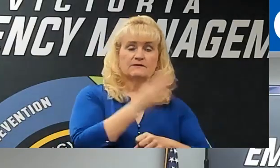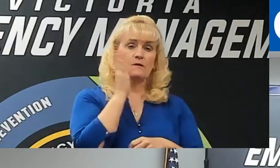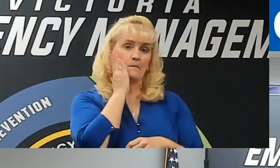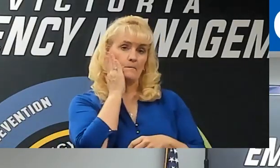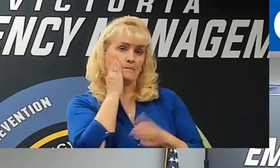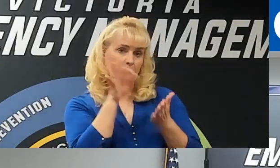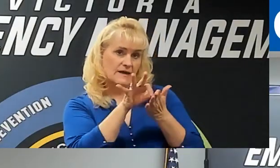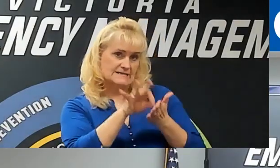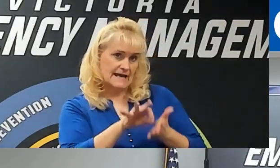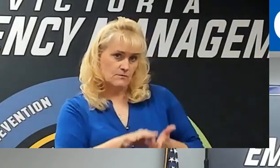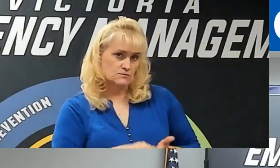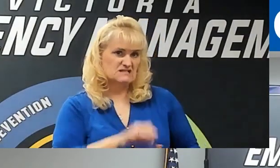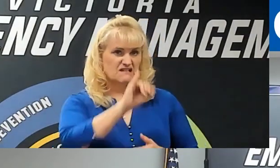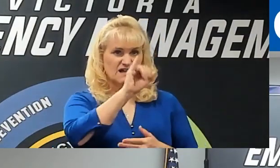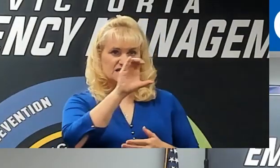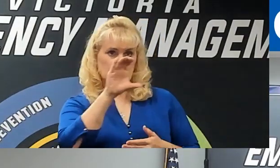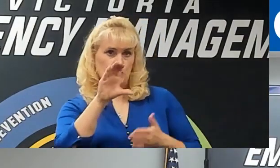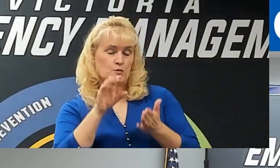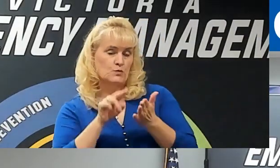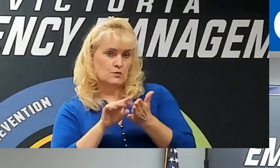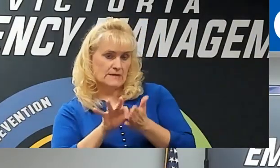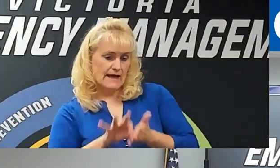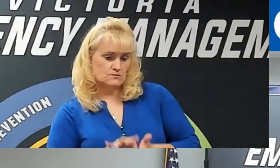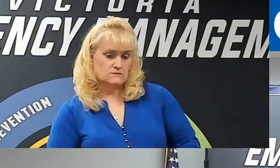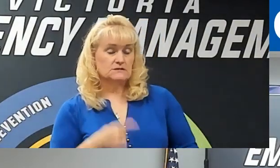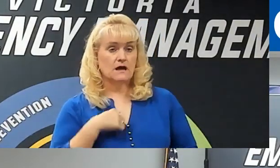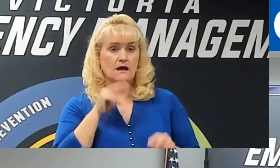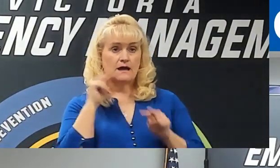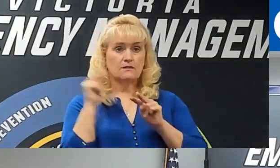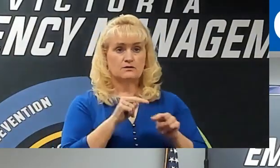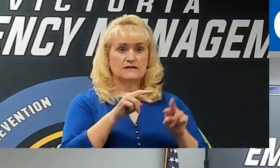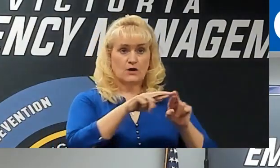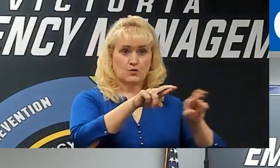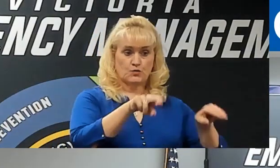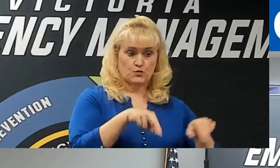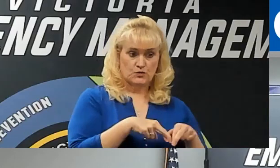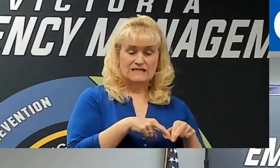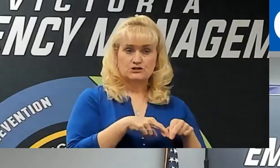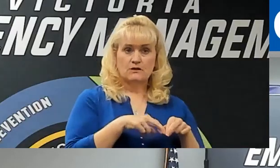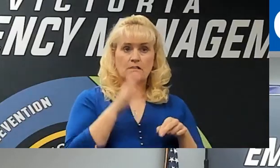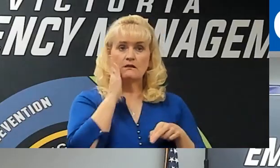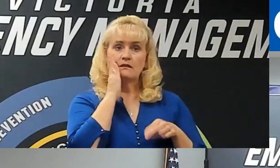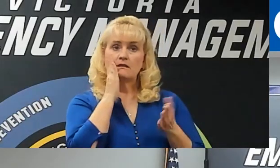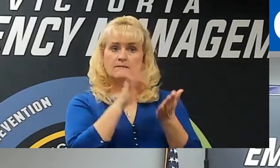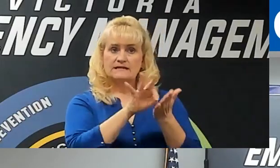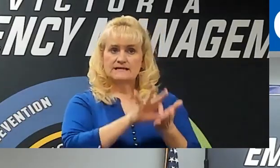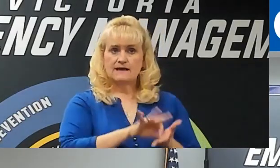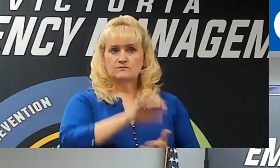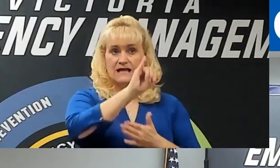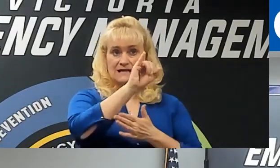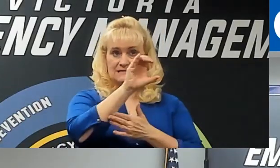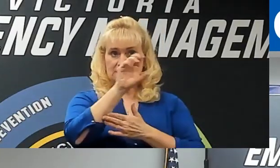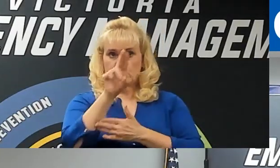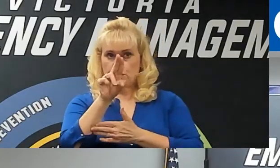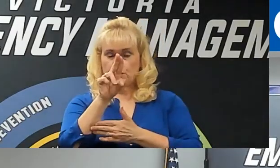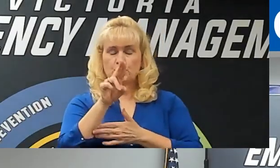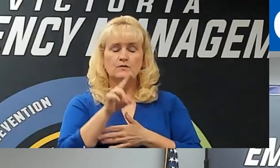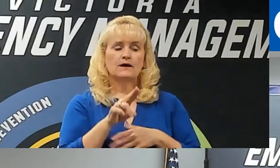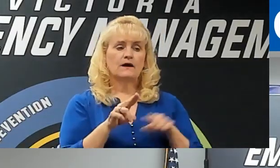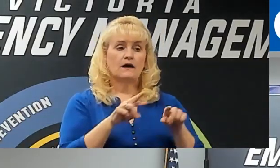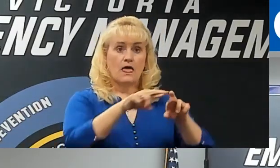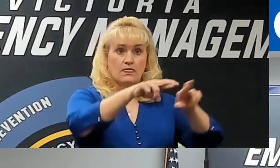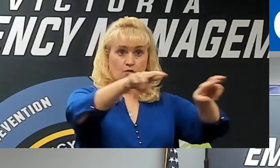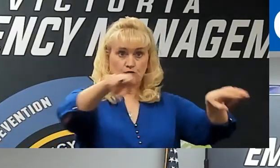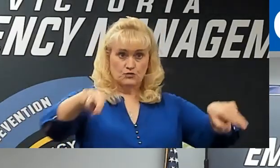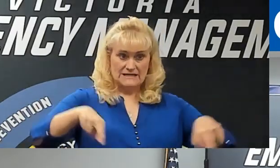ICU availability. Looked at the latest updated regional bed counts and ICU availability in the region